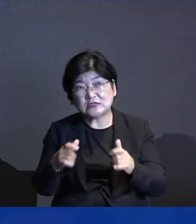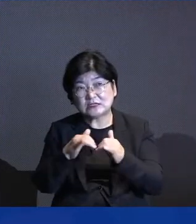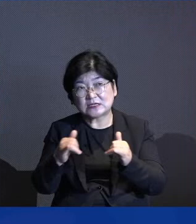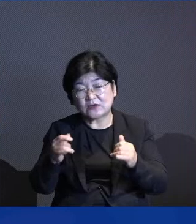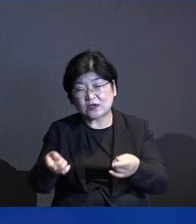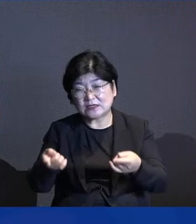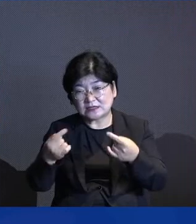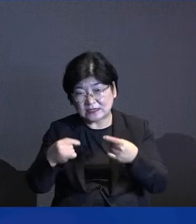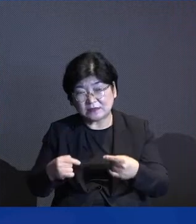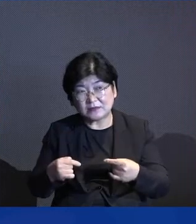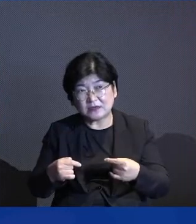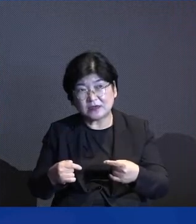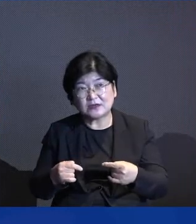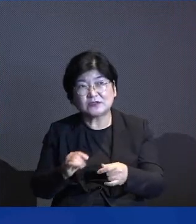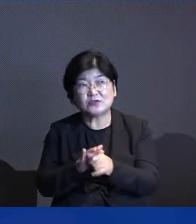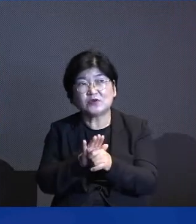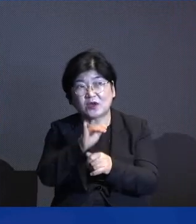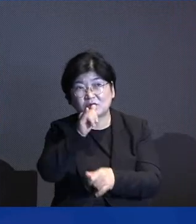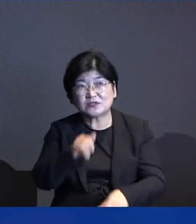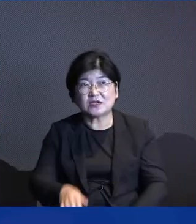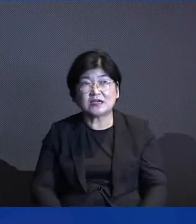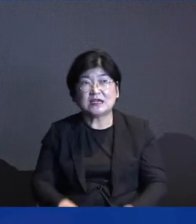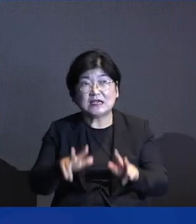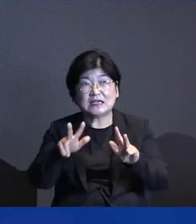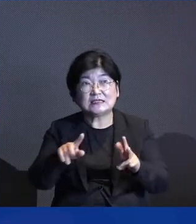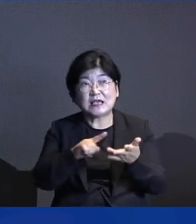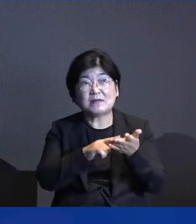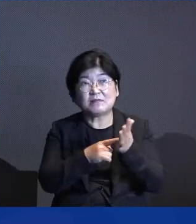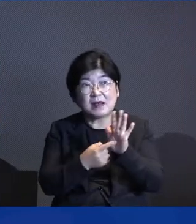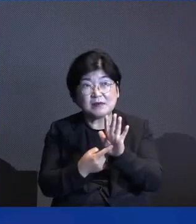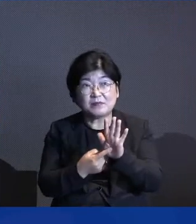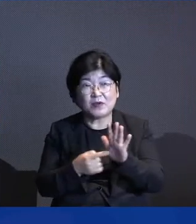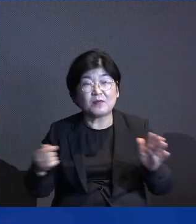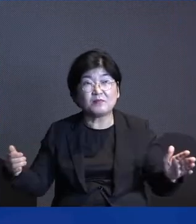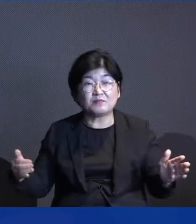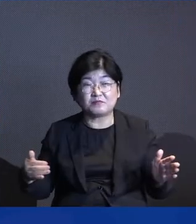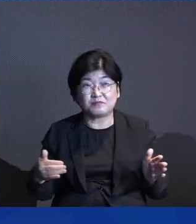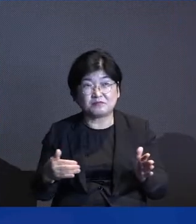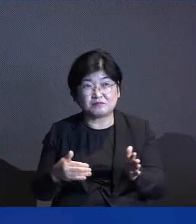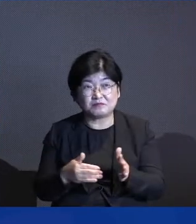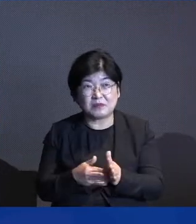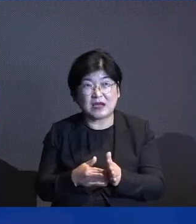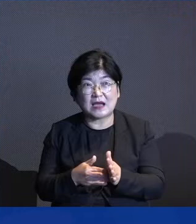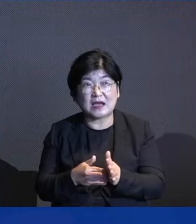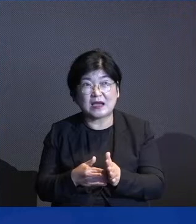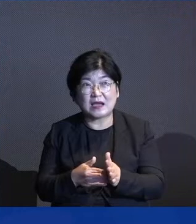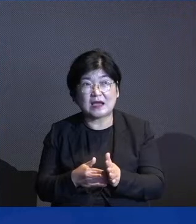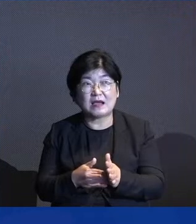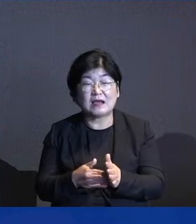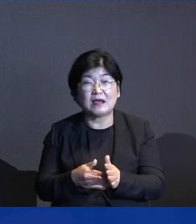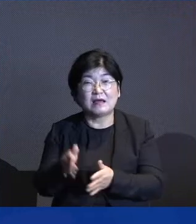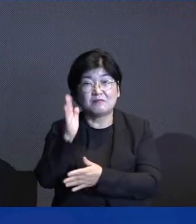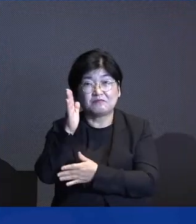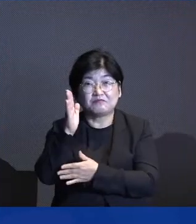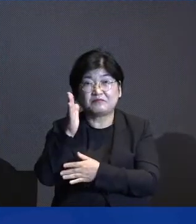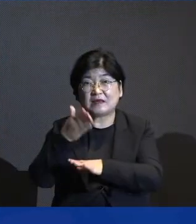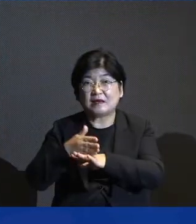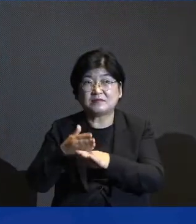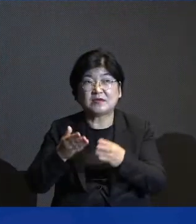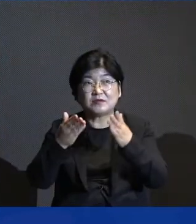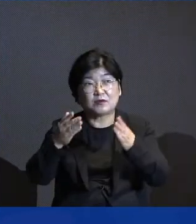Okay, so that's all I prepared. Thank you for your attention. And if you have any questions or